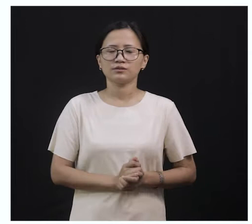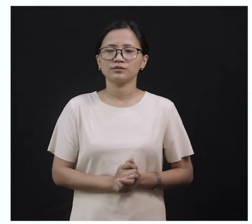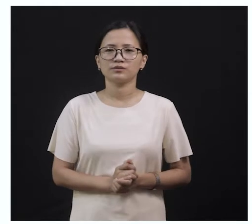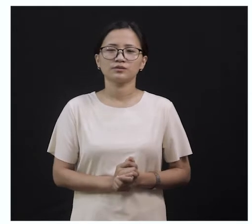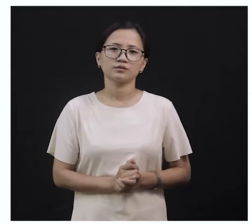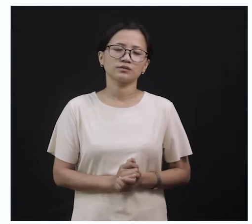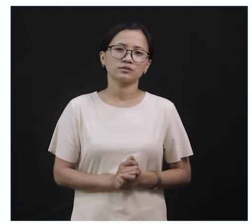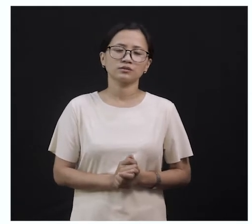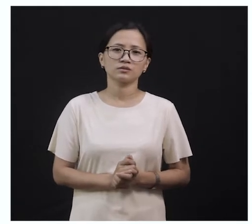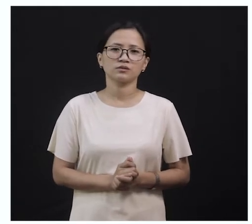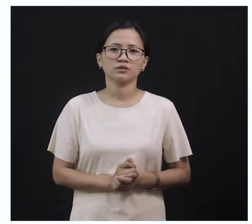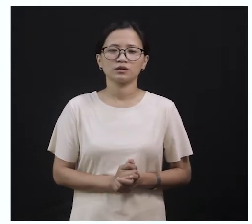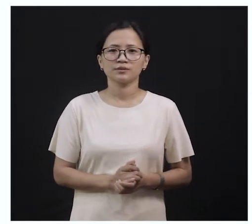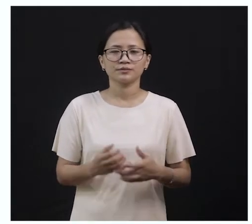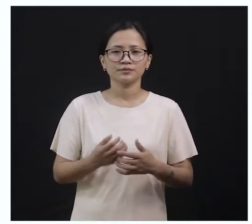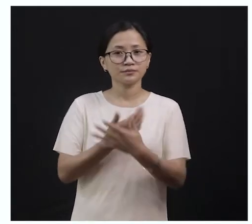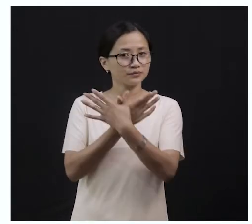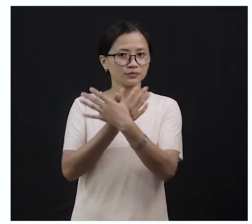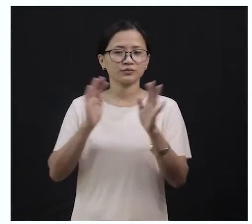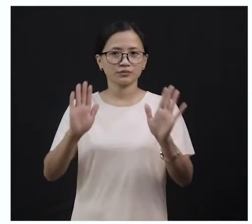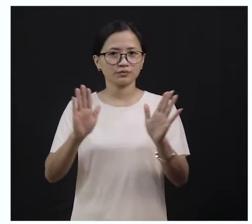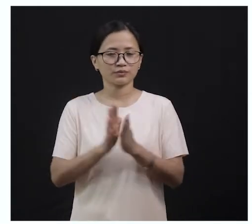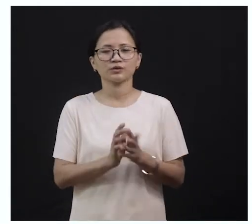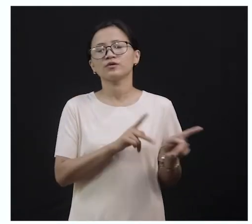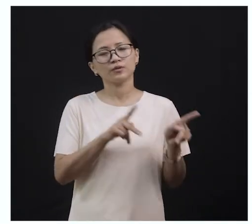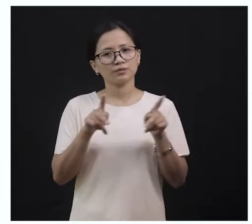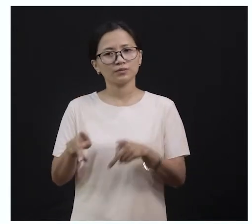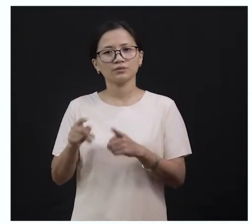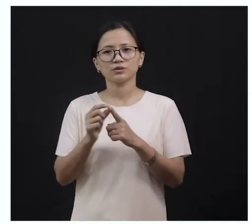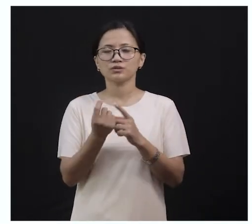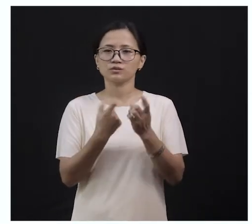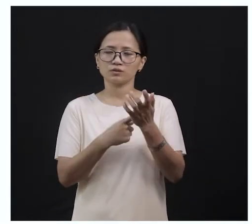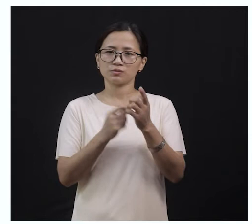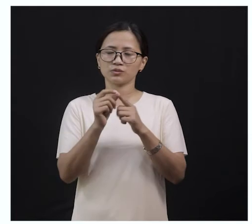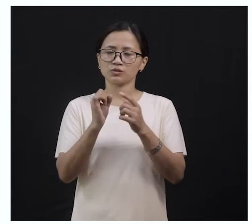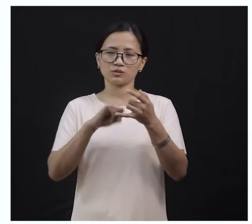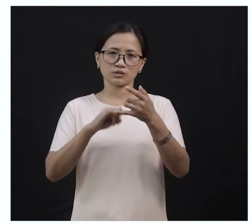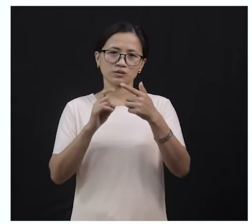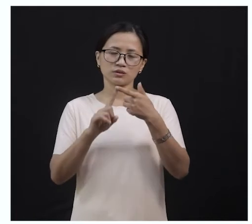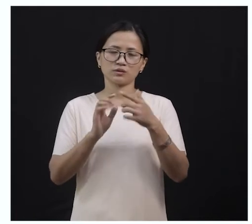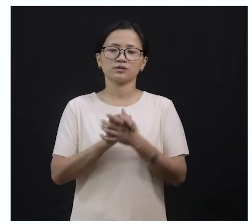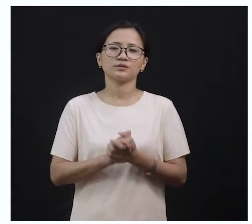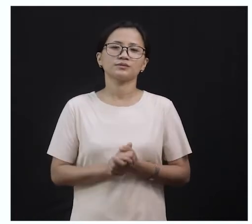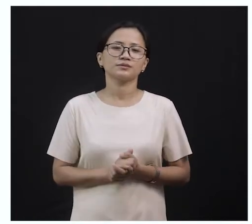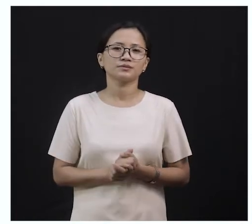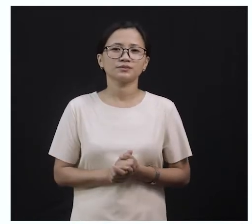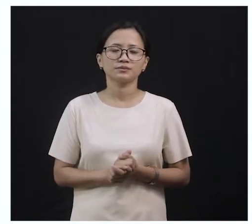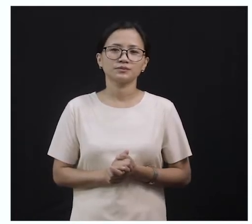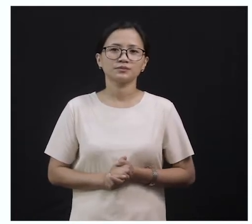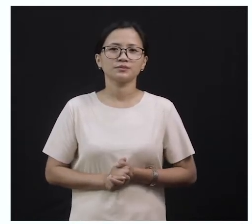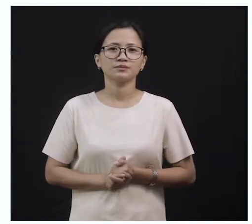like that, the butterfly, they also have a purpose, okay? Their existence in this earth also have